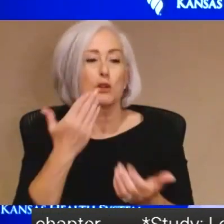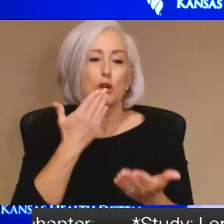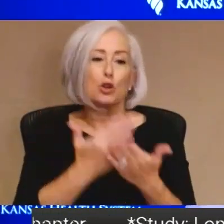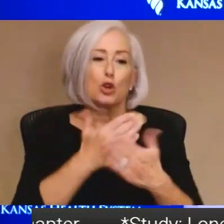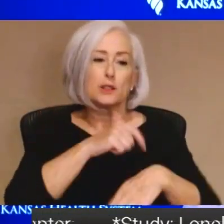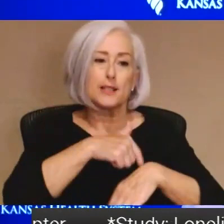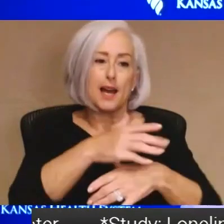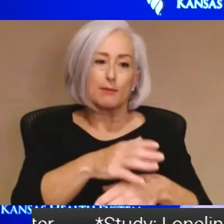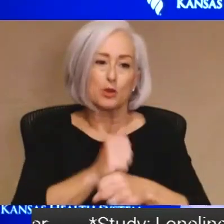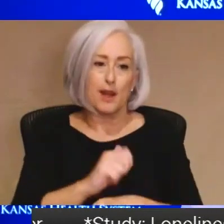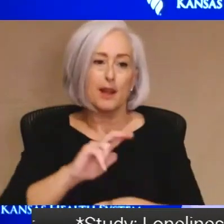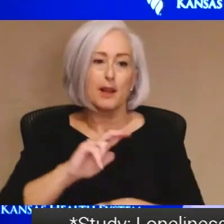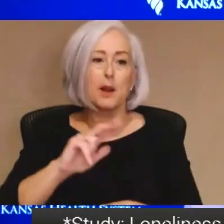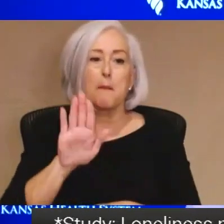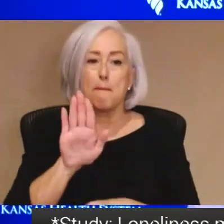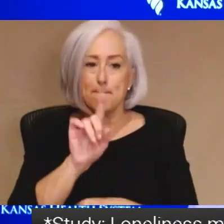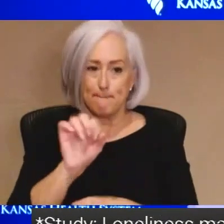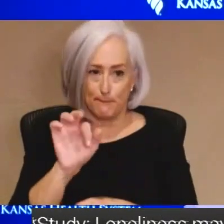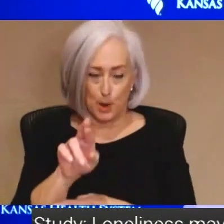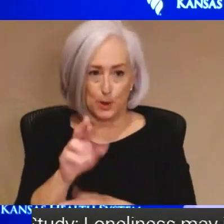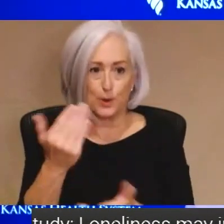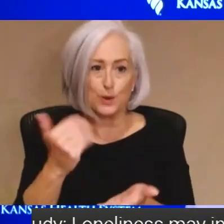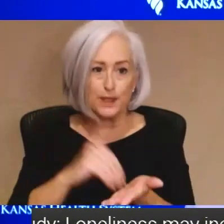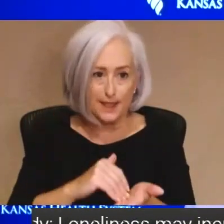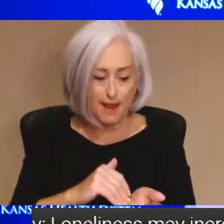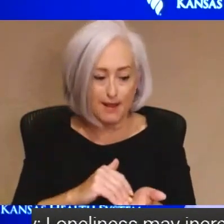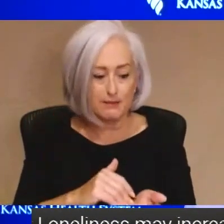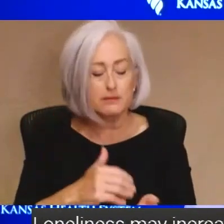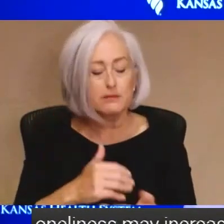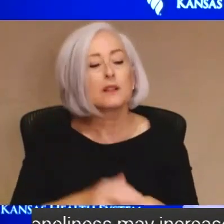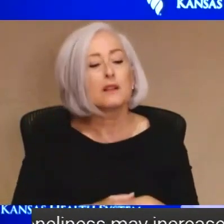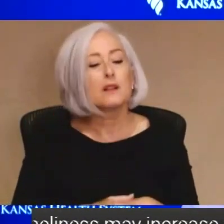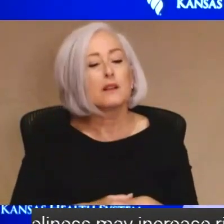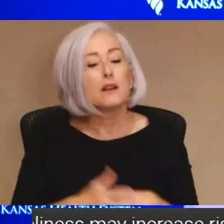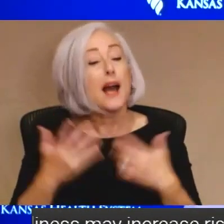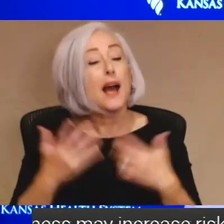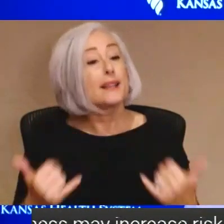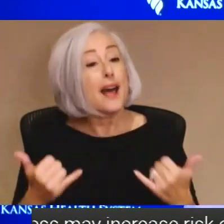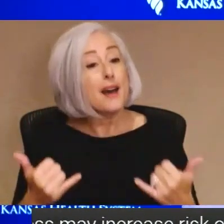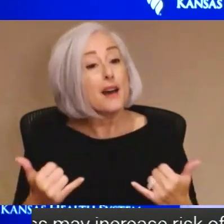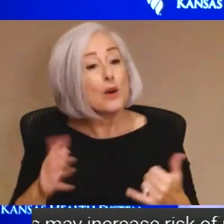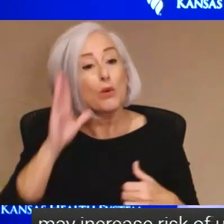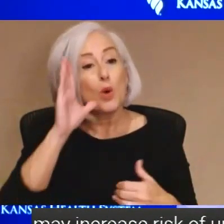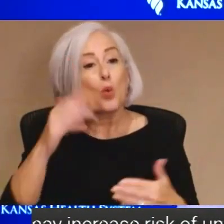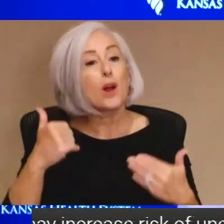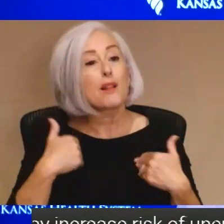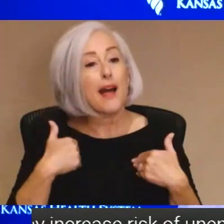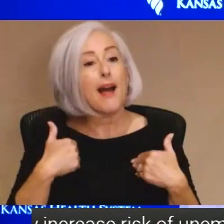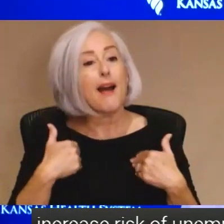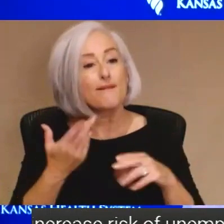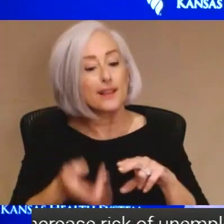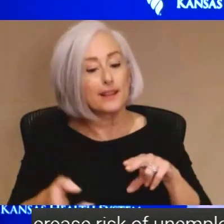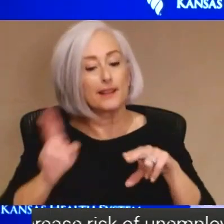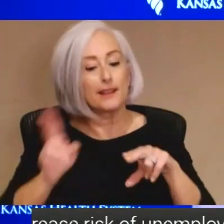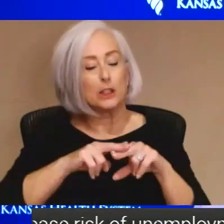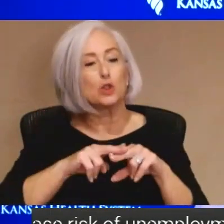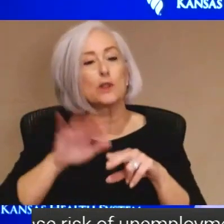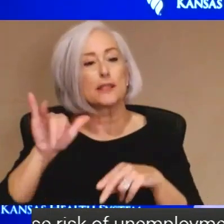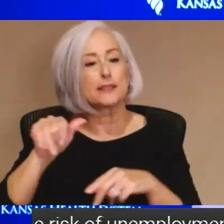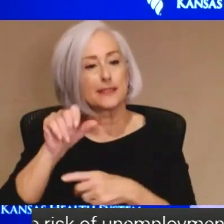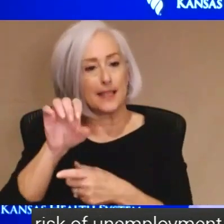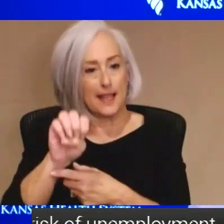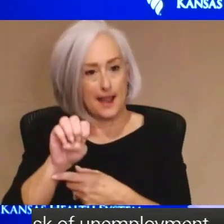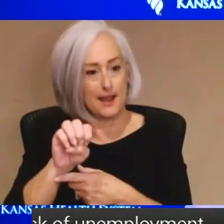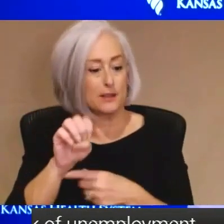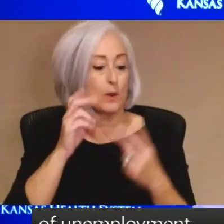be good to understand. And of course, now we're going to have a lot of probably increased cases. So we'll see how that